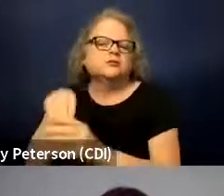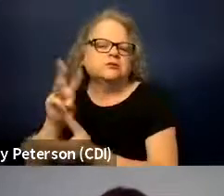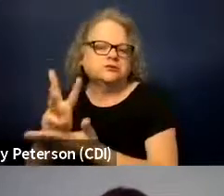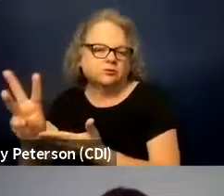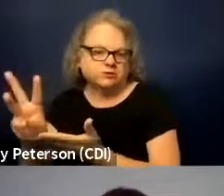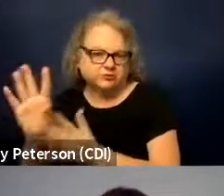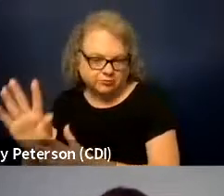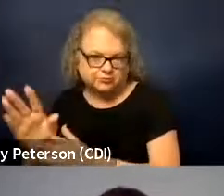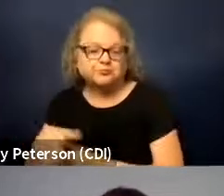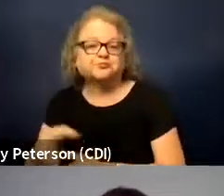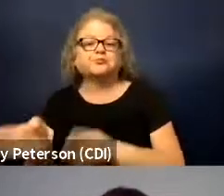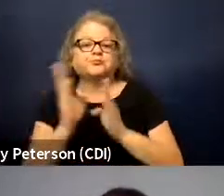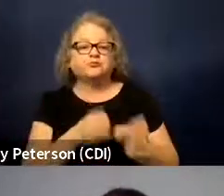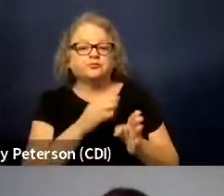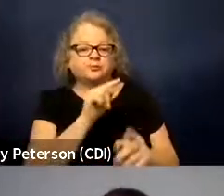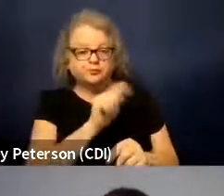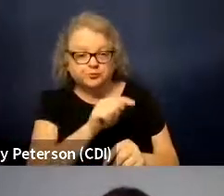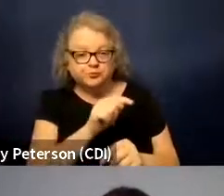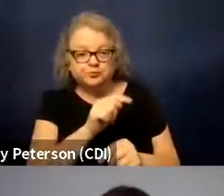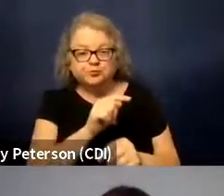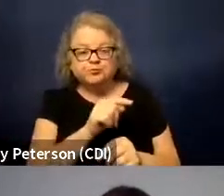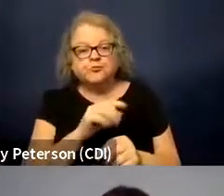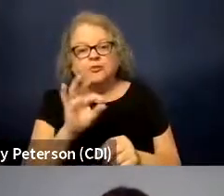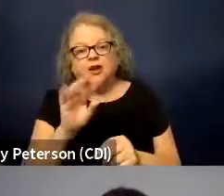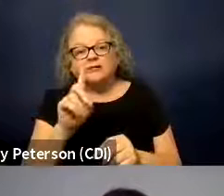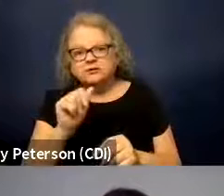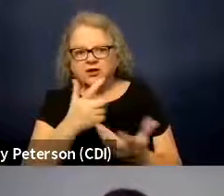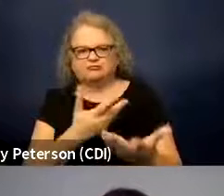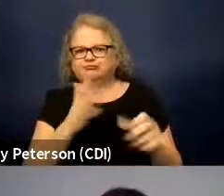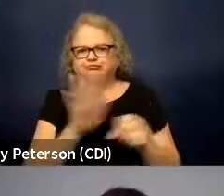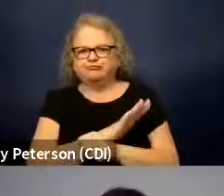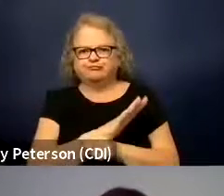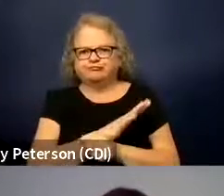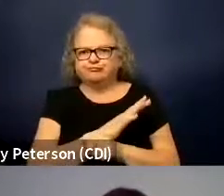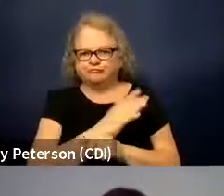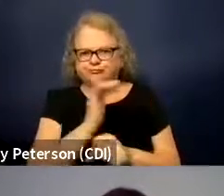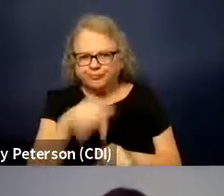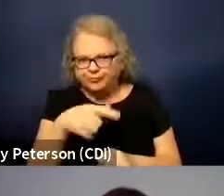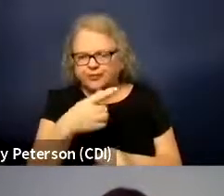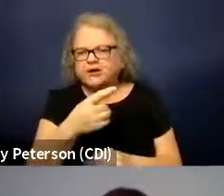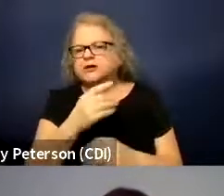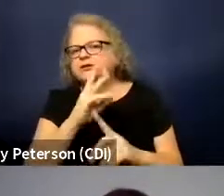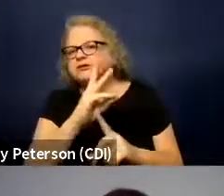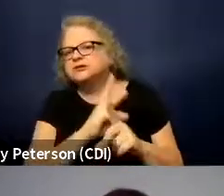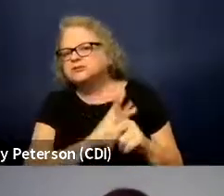safety issues in the first 2 months, it would be worthwhile to release this vaccine